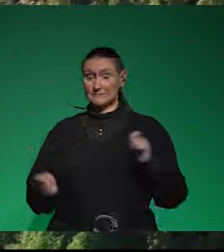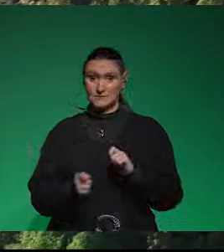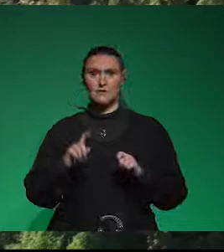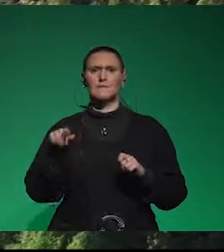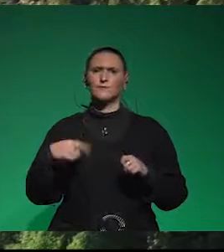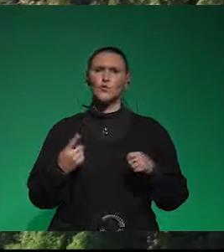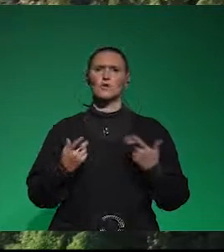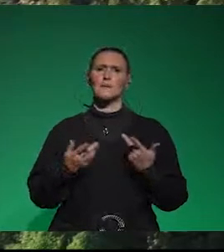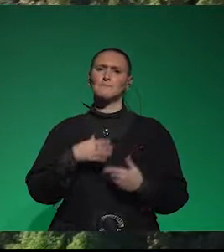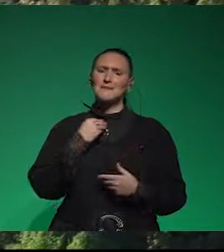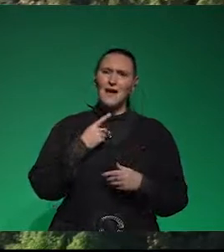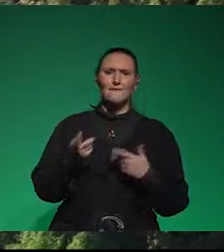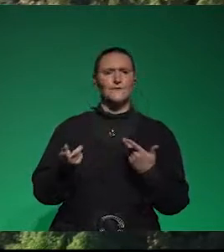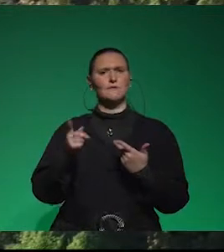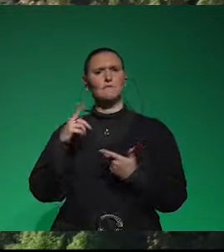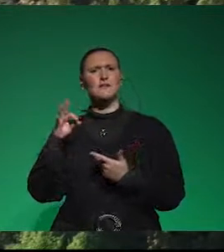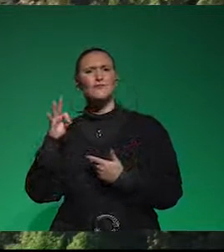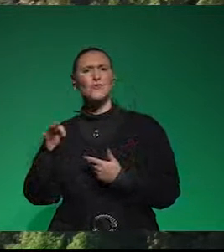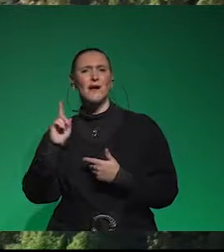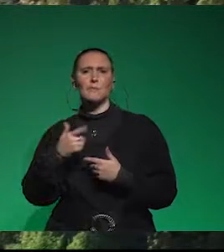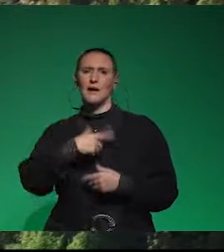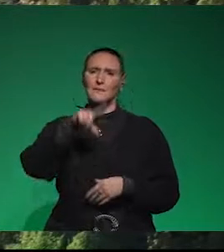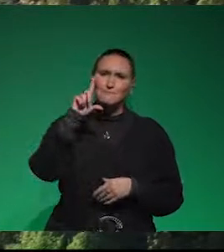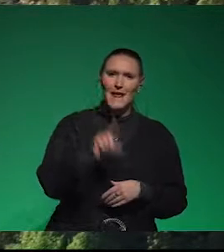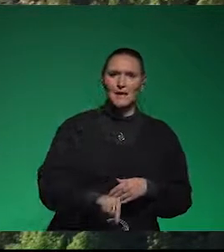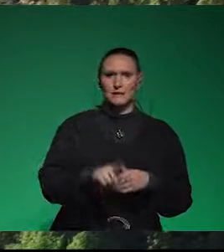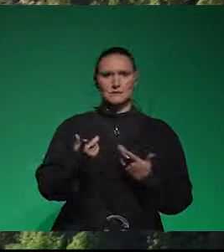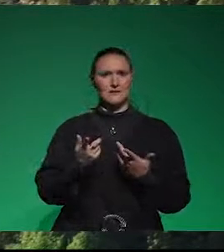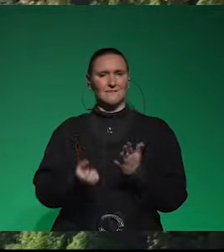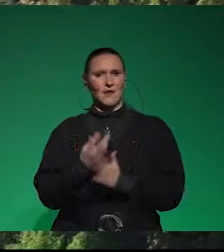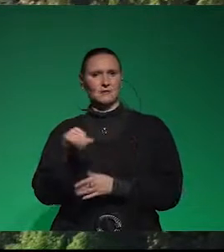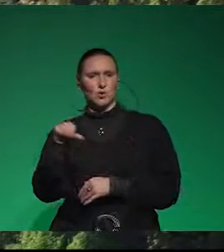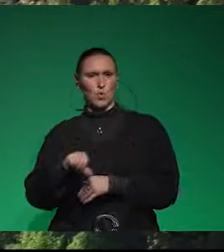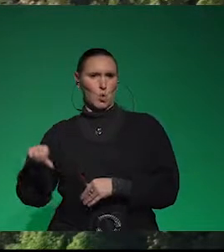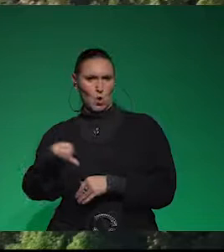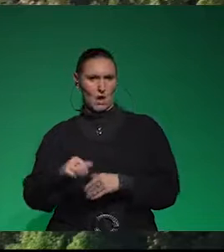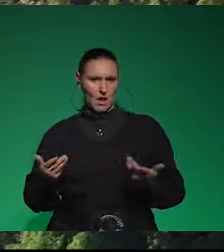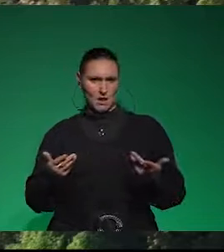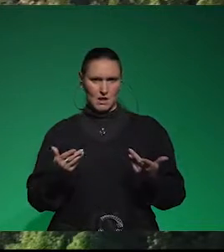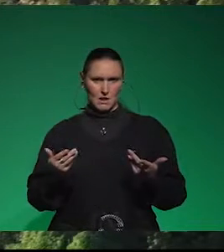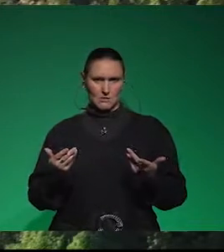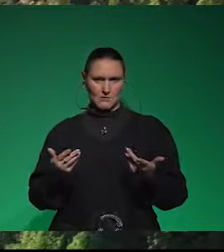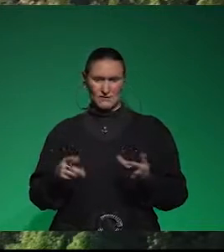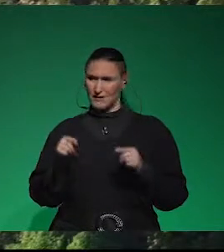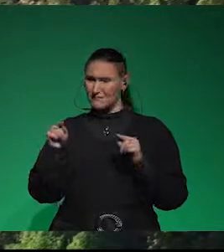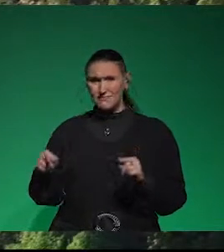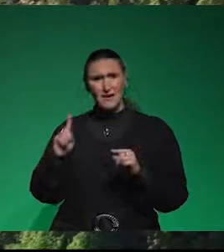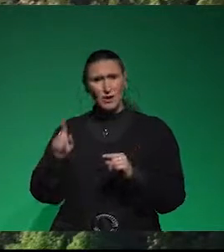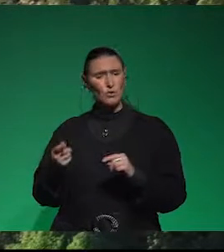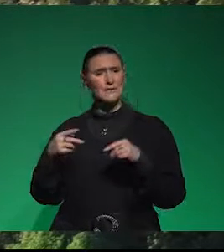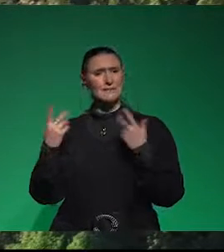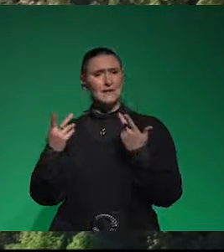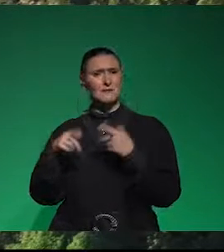demand for cheap vegetable oil, big parts of the existing or previously existing tropical rainforest in